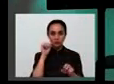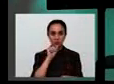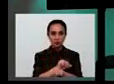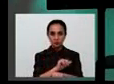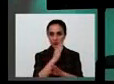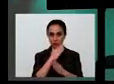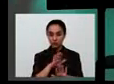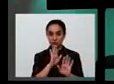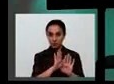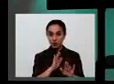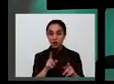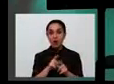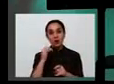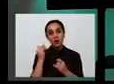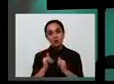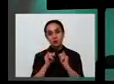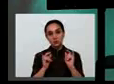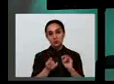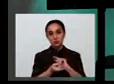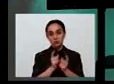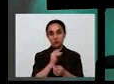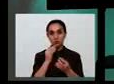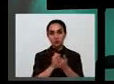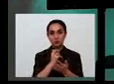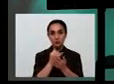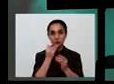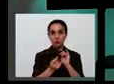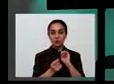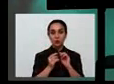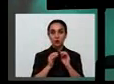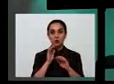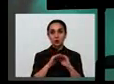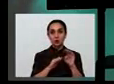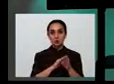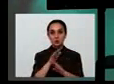bilan birgalikda islohotlarning muvaffaqiyatli amalga oshirish natijasida